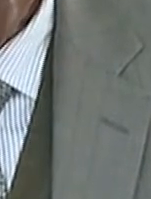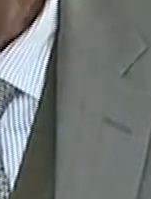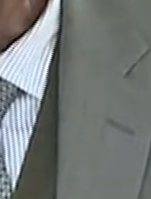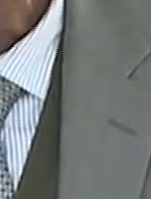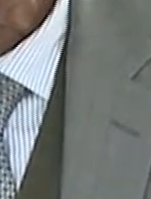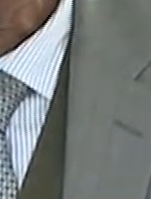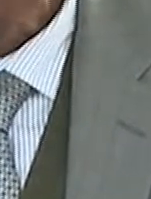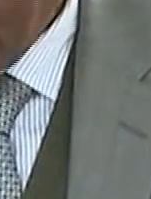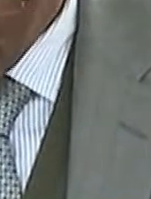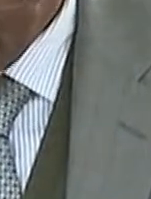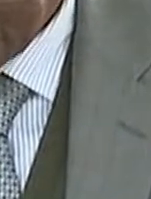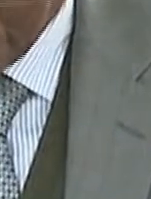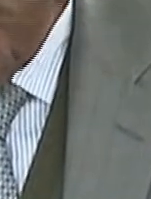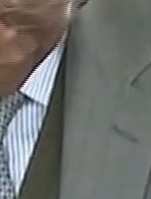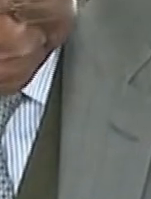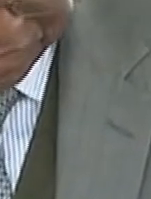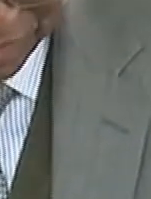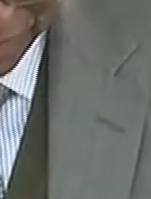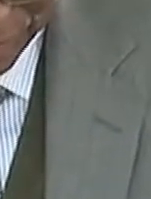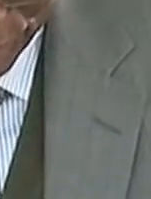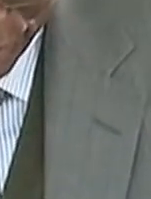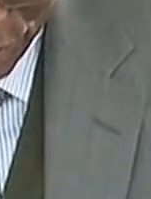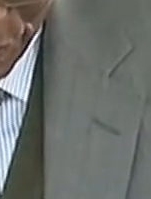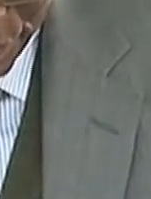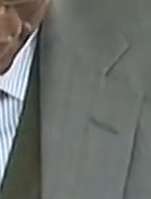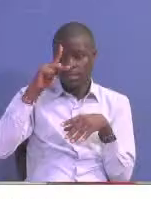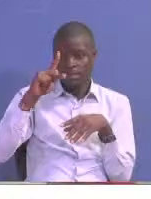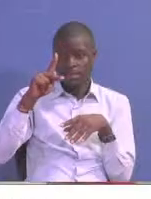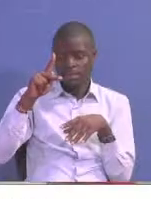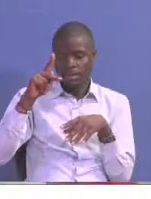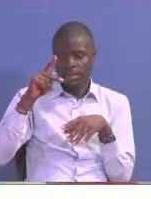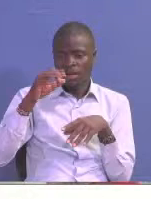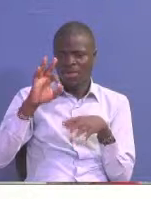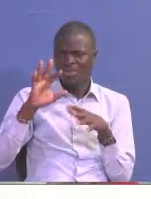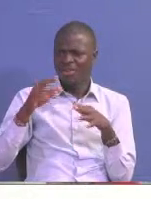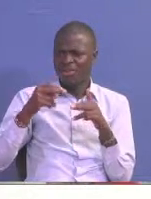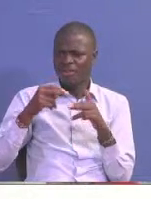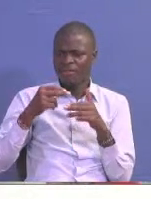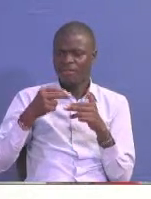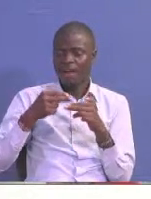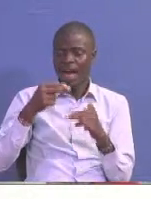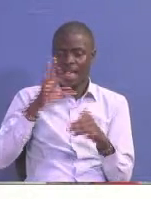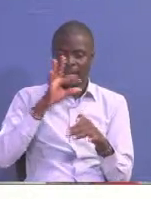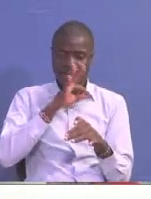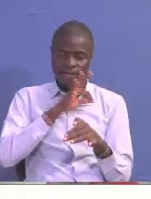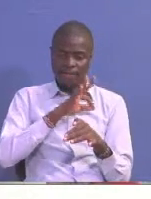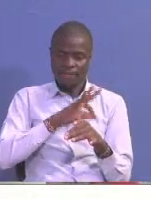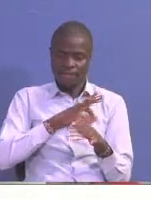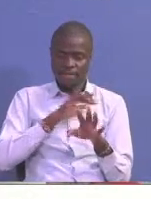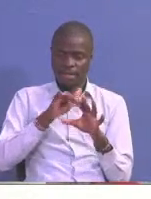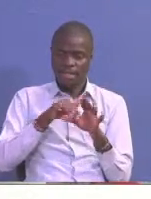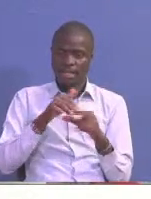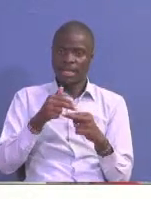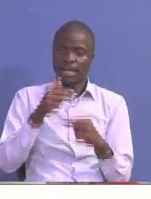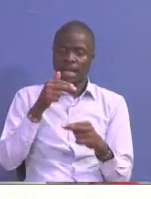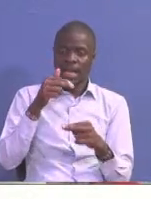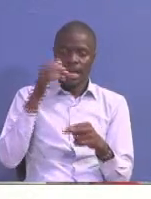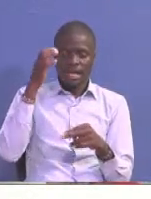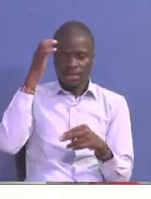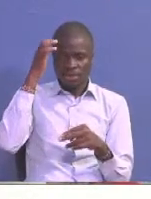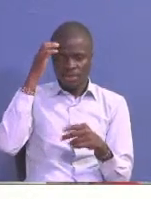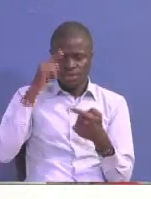deliberate, permanent policy of high investment in higher education to